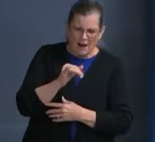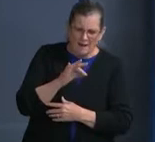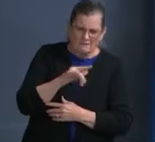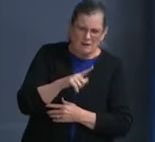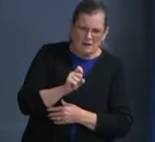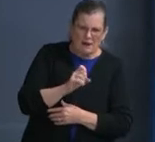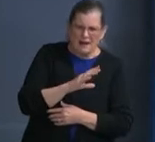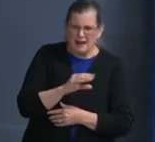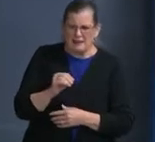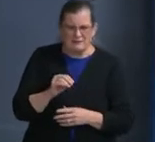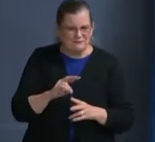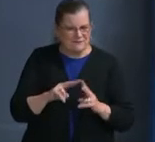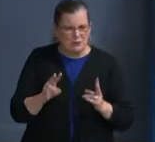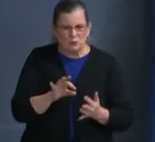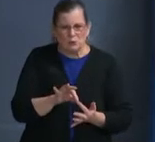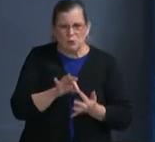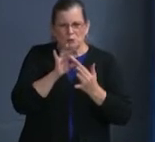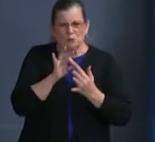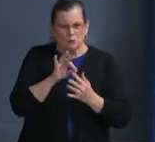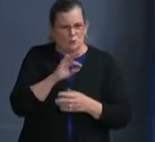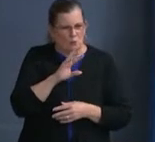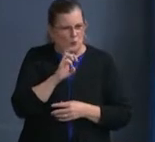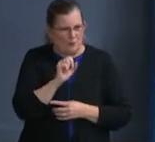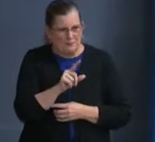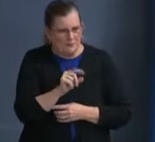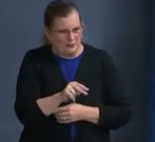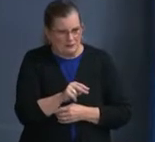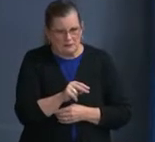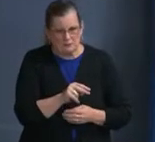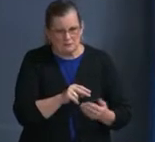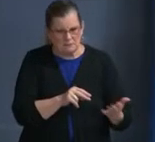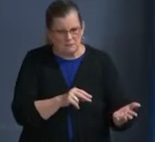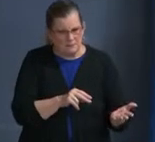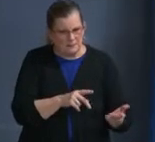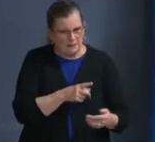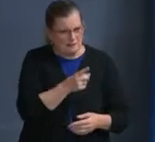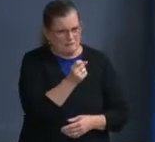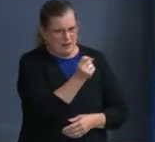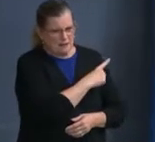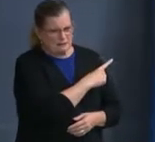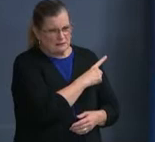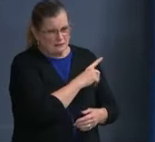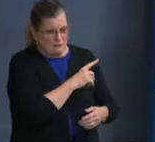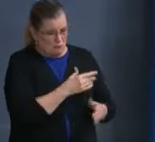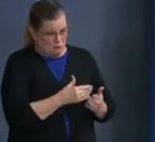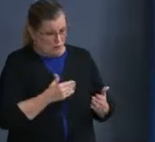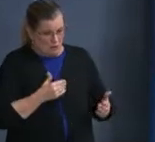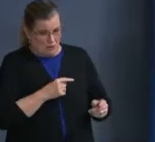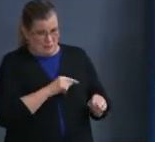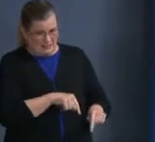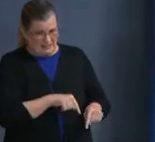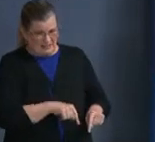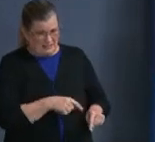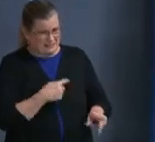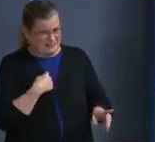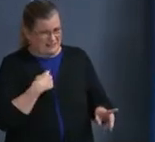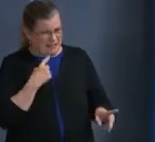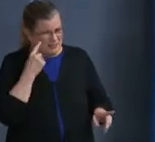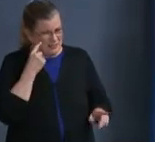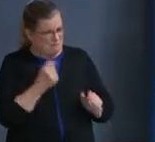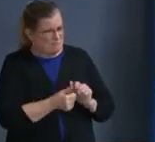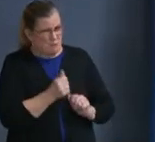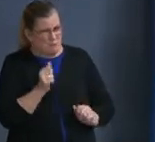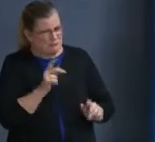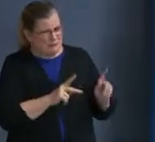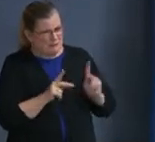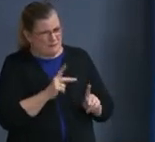very unique weapon. Okay. And then, can you talk about, prior to this, I think most people, when we